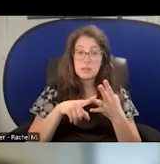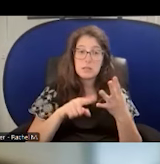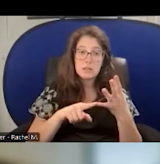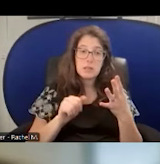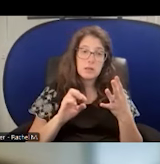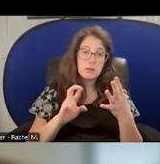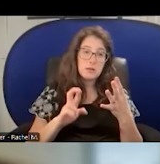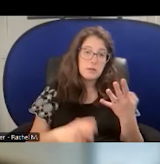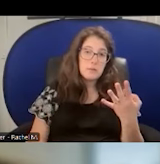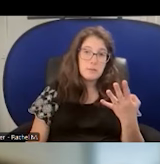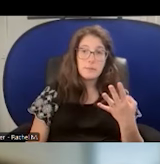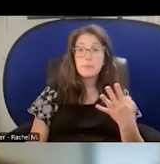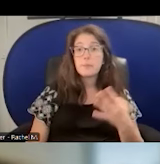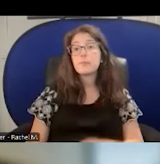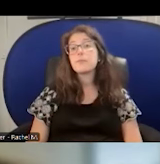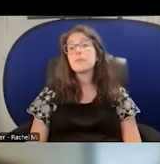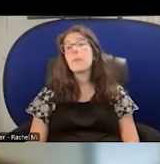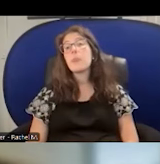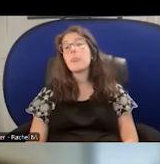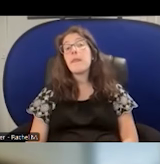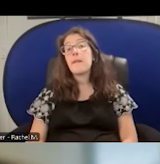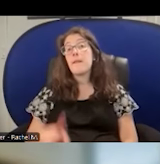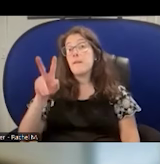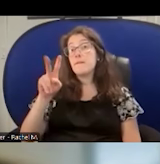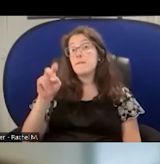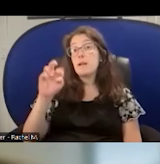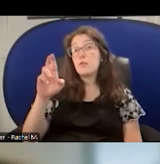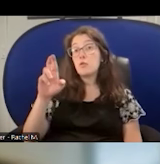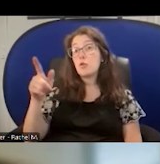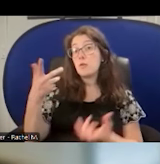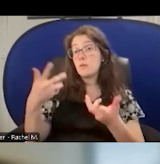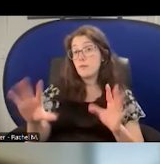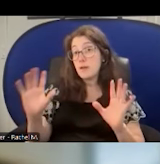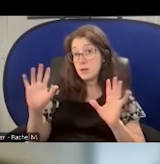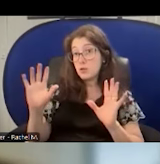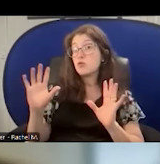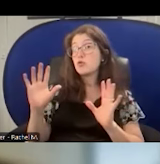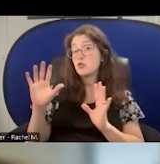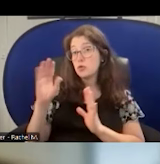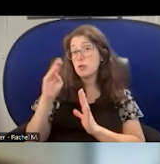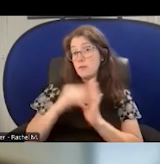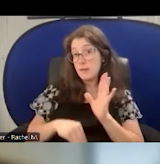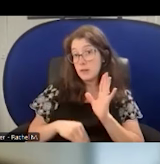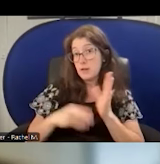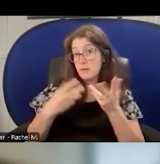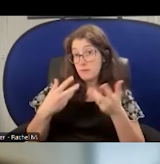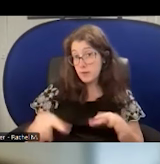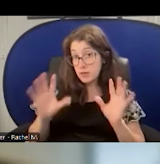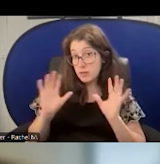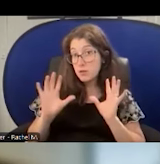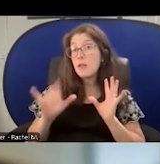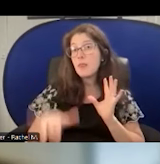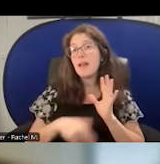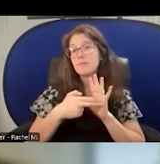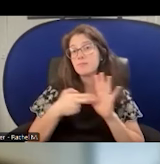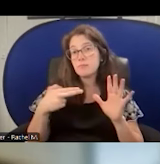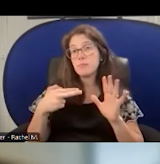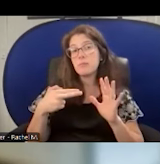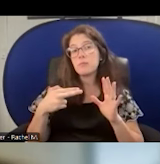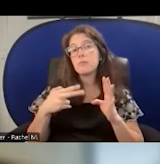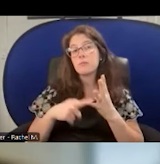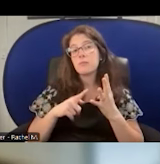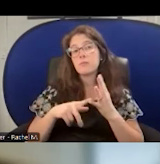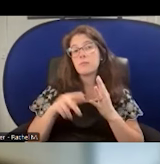Okay, but once a vendor has filled in all the blanks, that is actually referred to as the